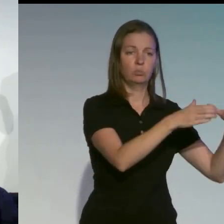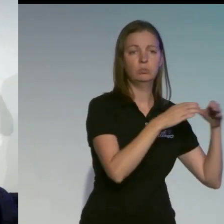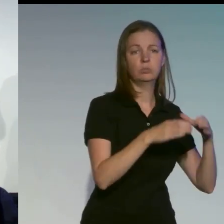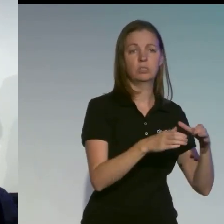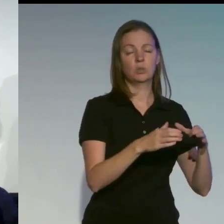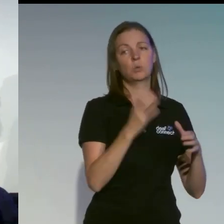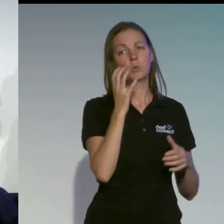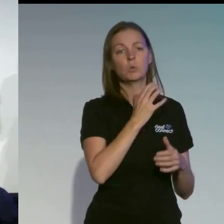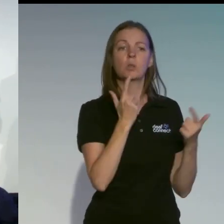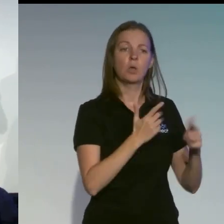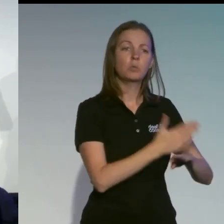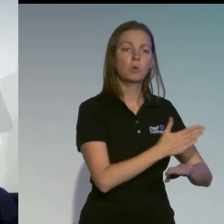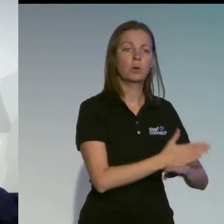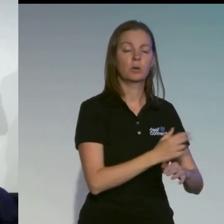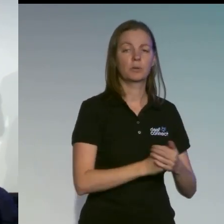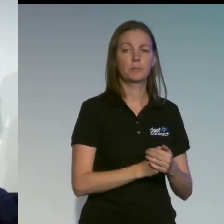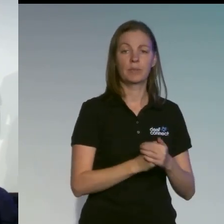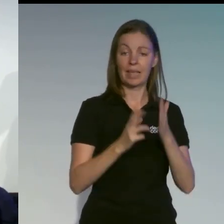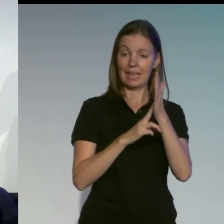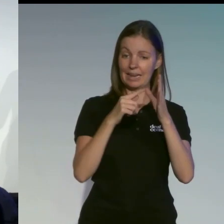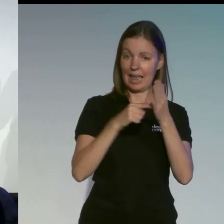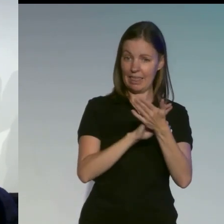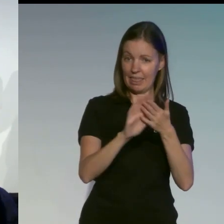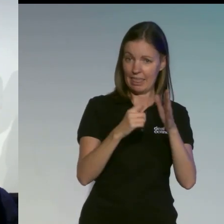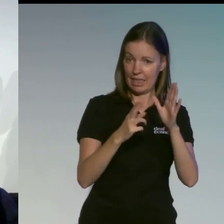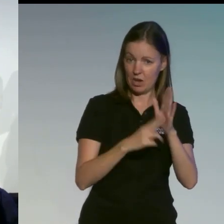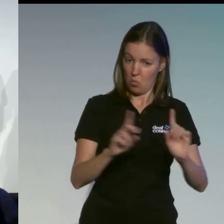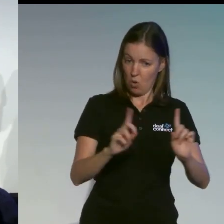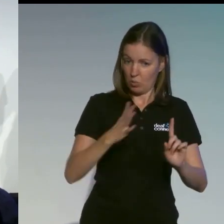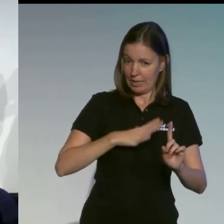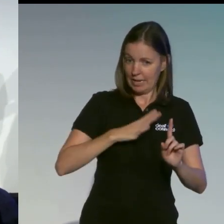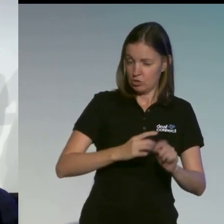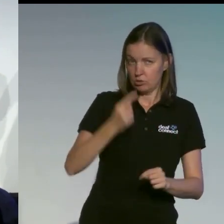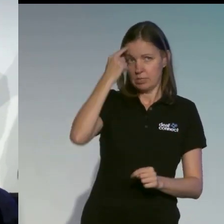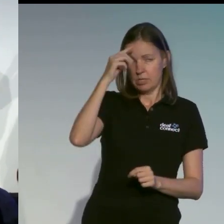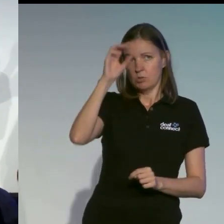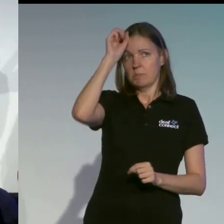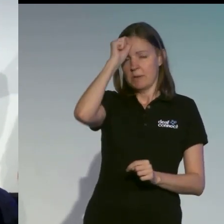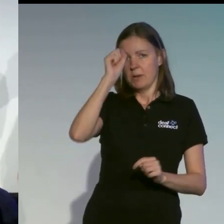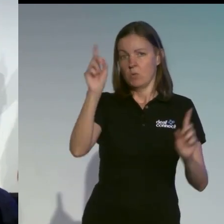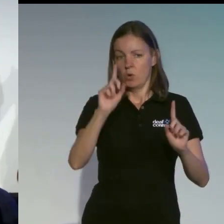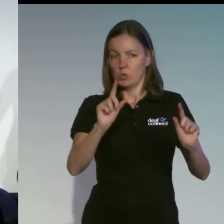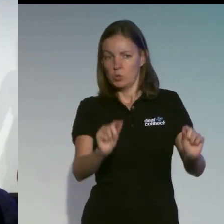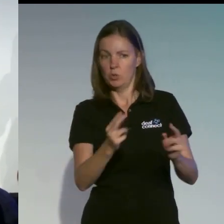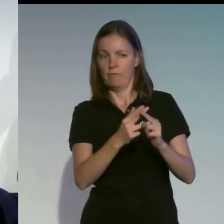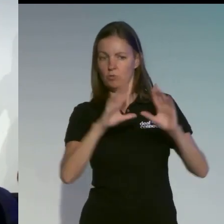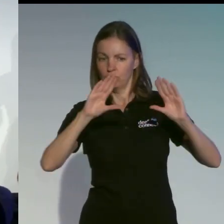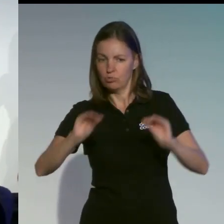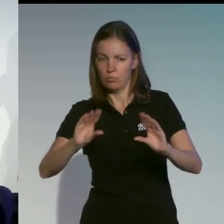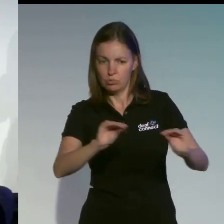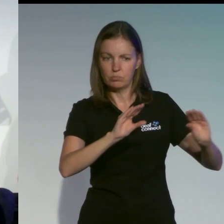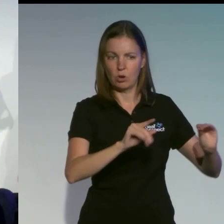know if there's stuff that you feel we should be bearing in mind, doing, focusing on to really end these harmful